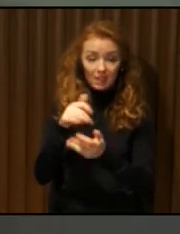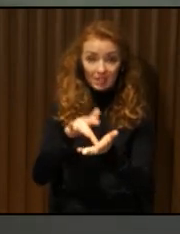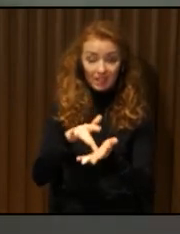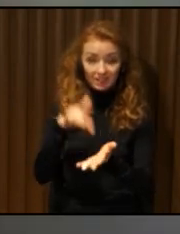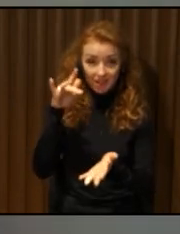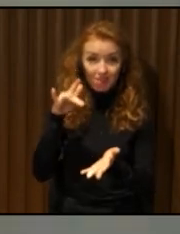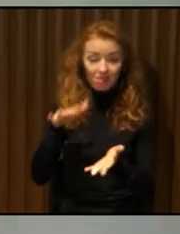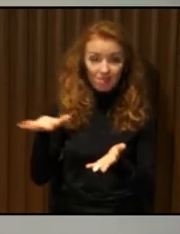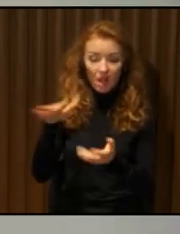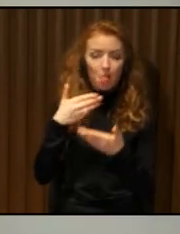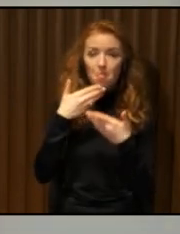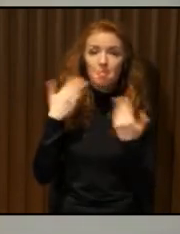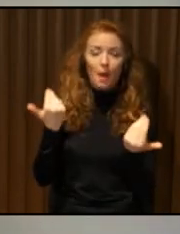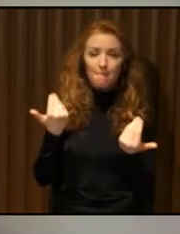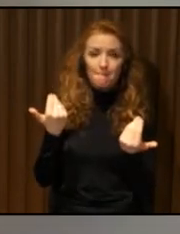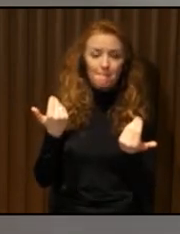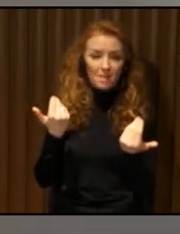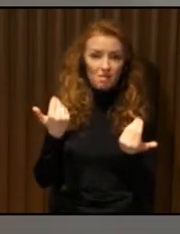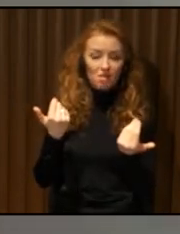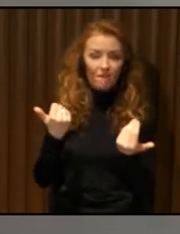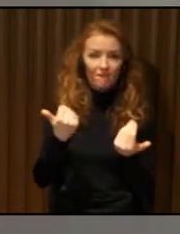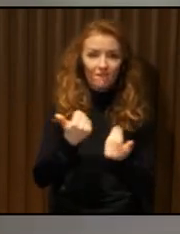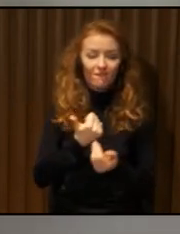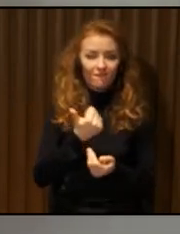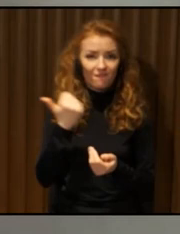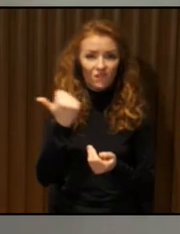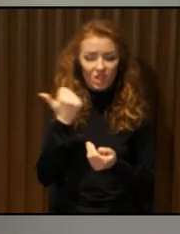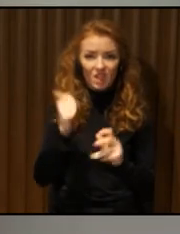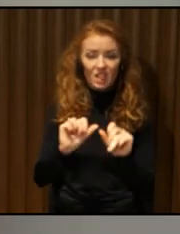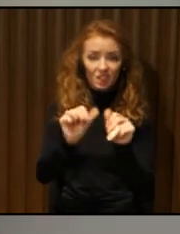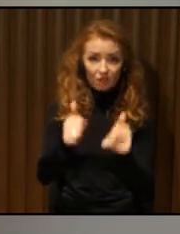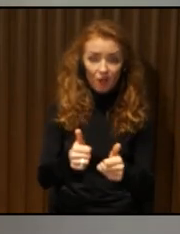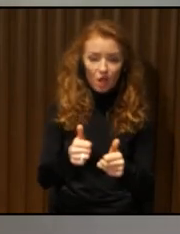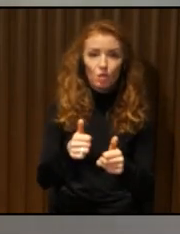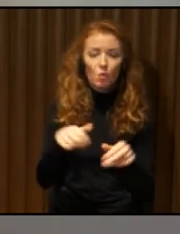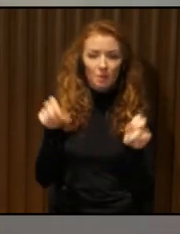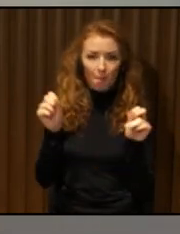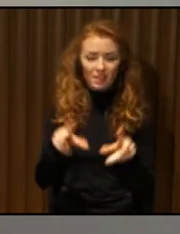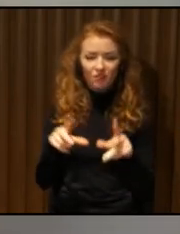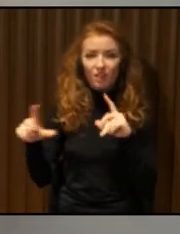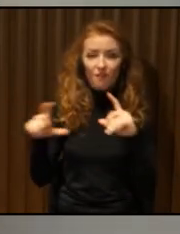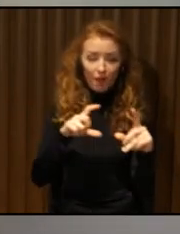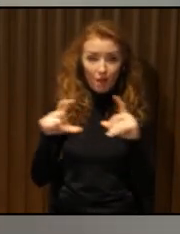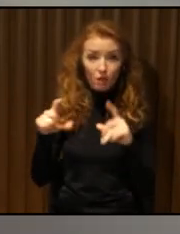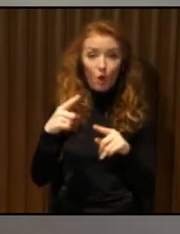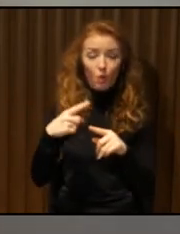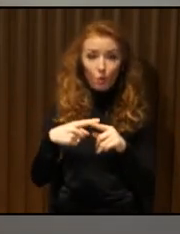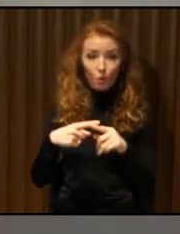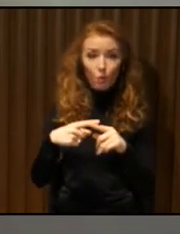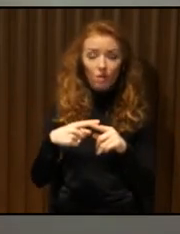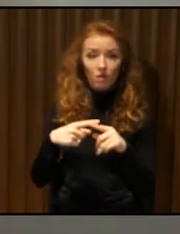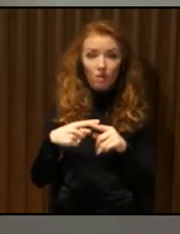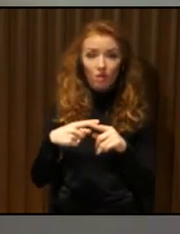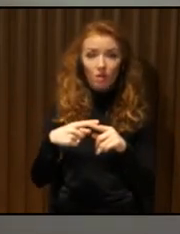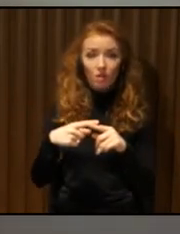of changes. They opened up a kitchen store. They opened it. And, you know, they have their own yearly plans for